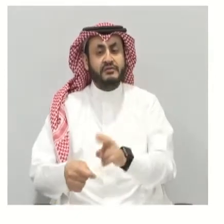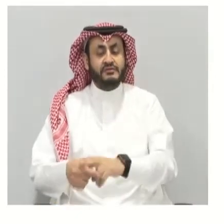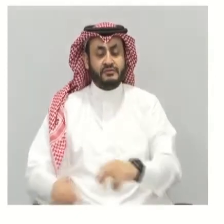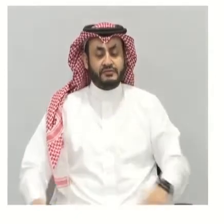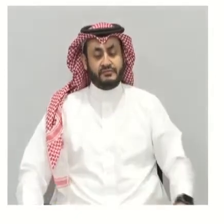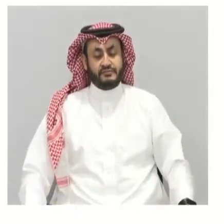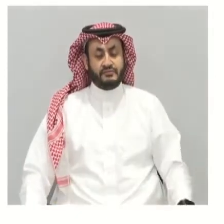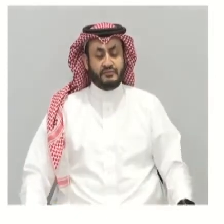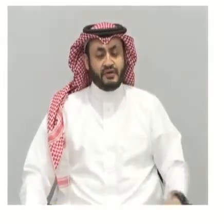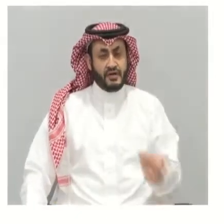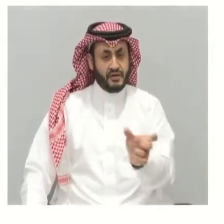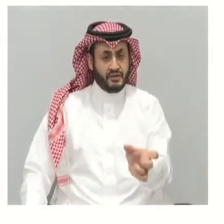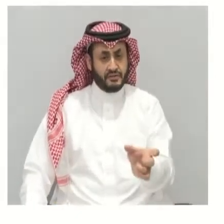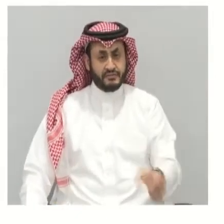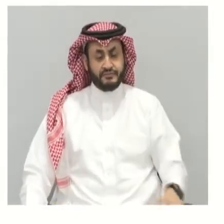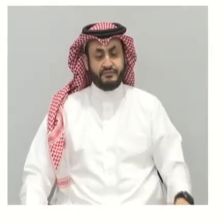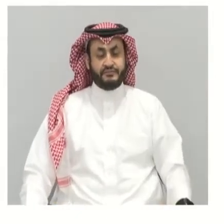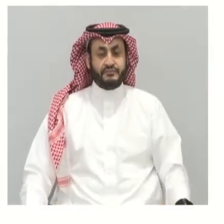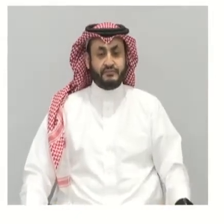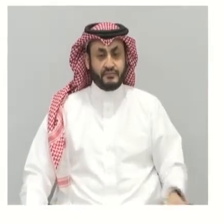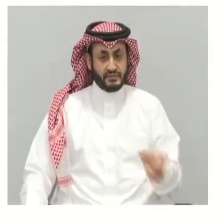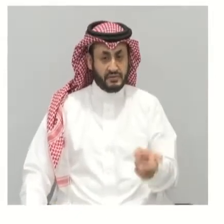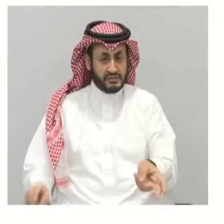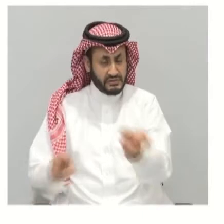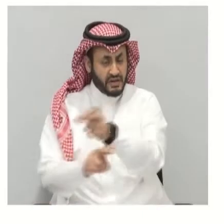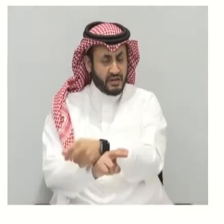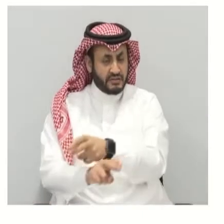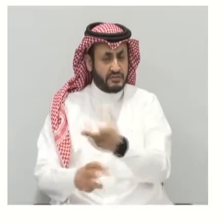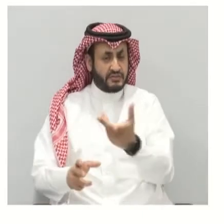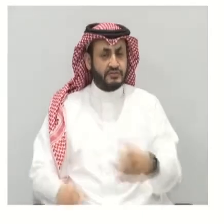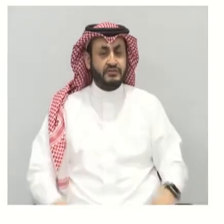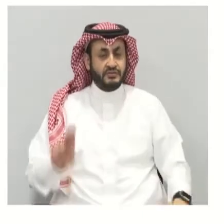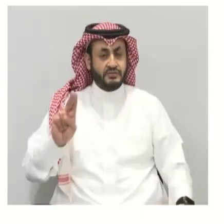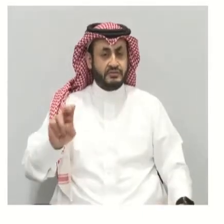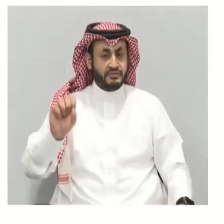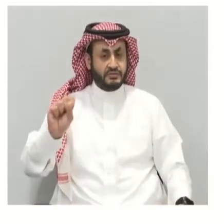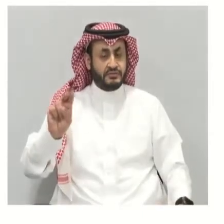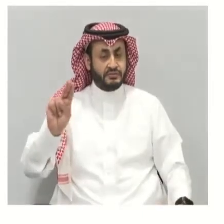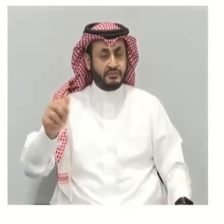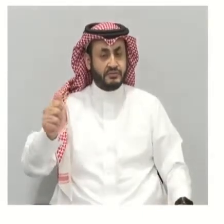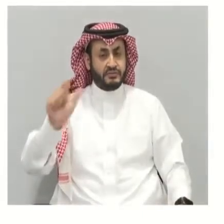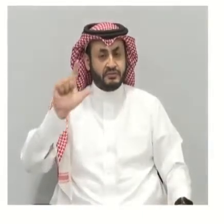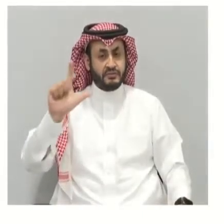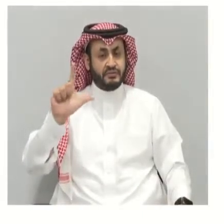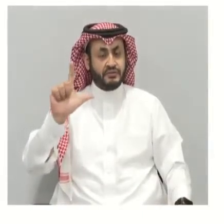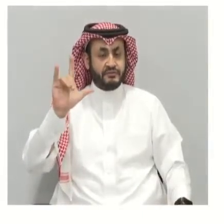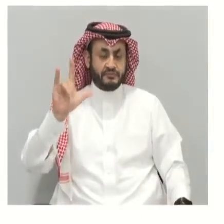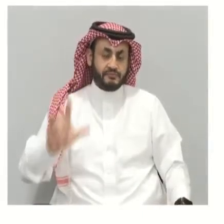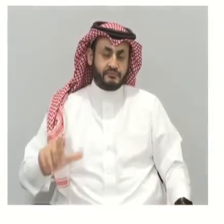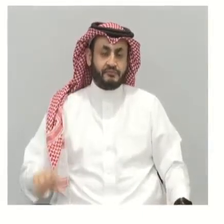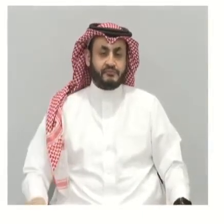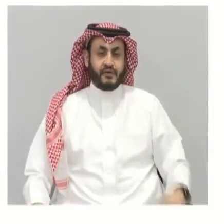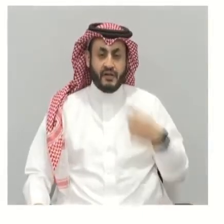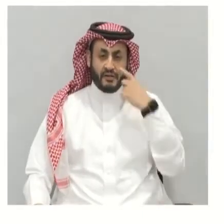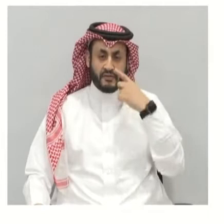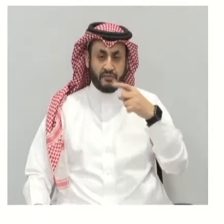almost every day. Now, for almost every day, we're going to change it into what? It's going to look like this.